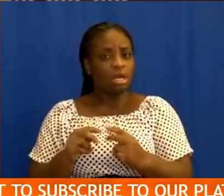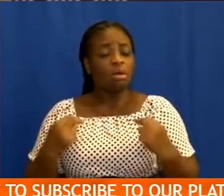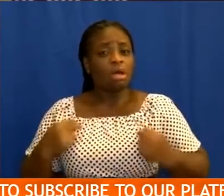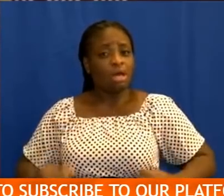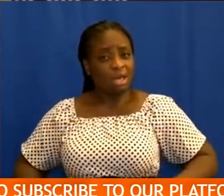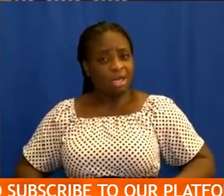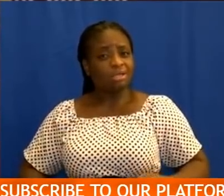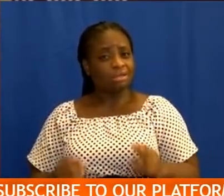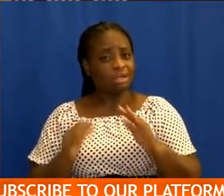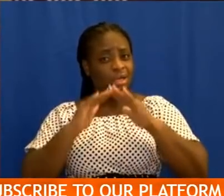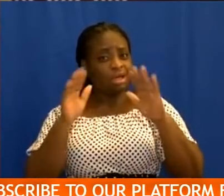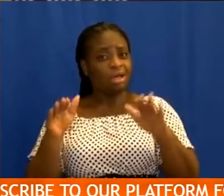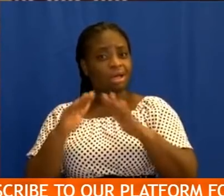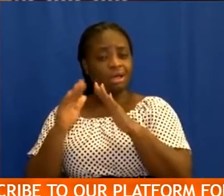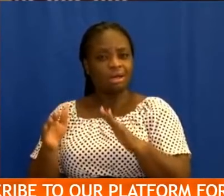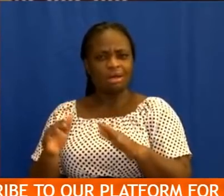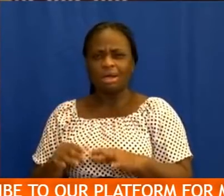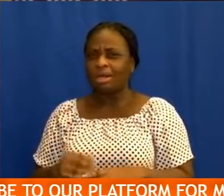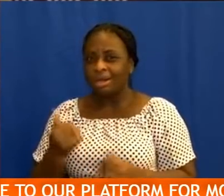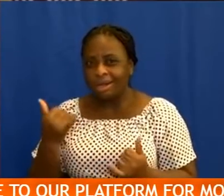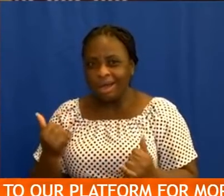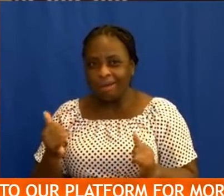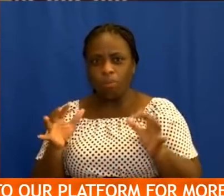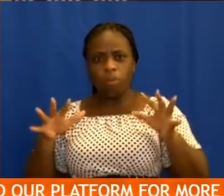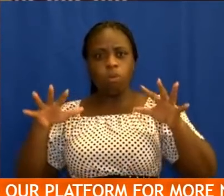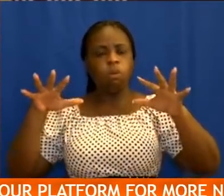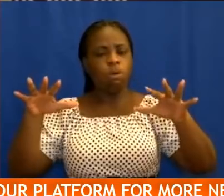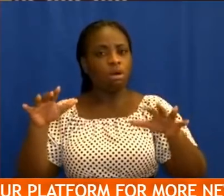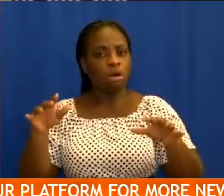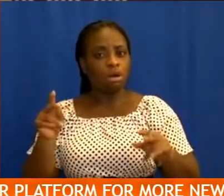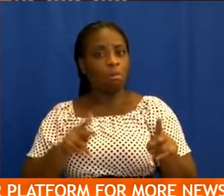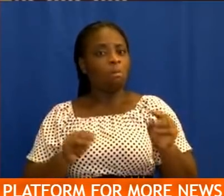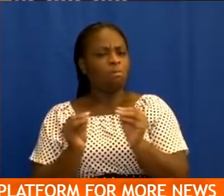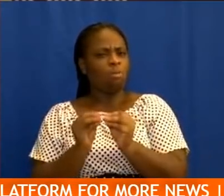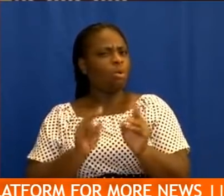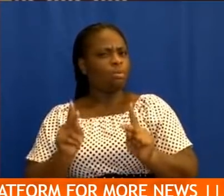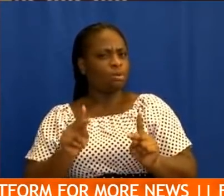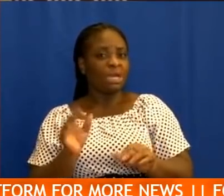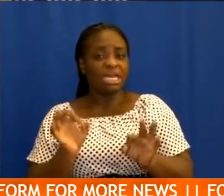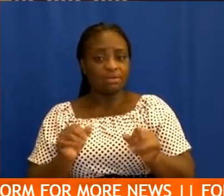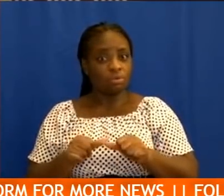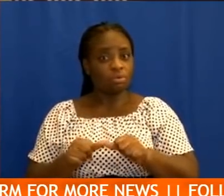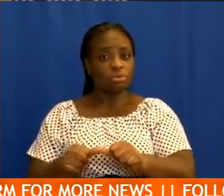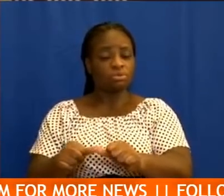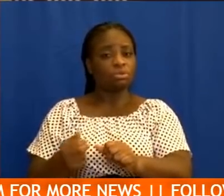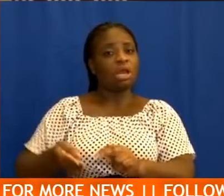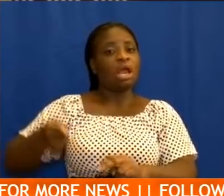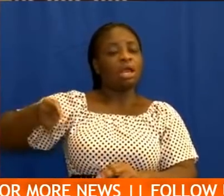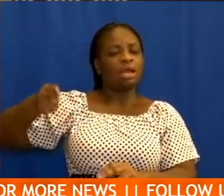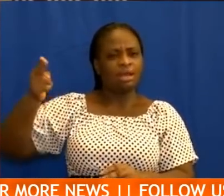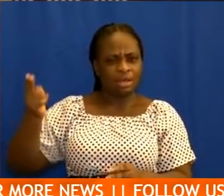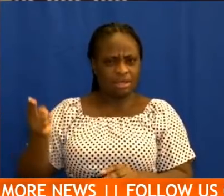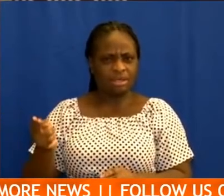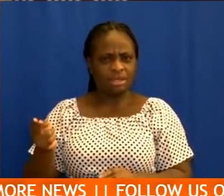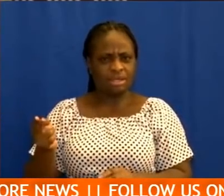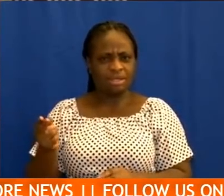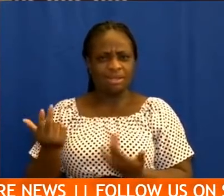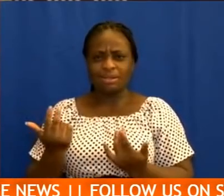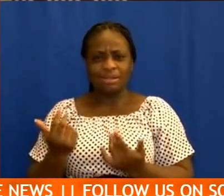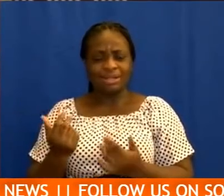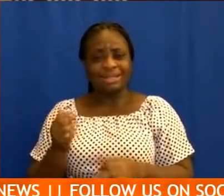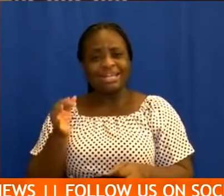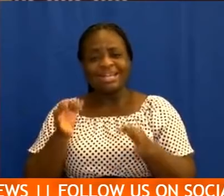infrastructure will be overwhelmed if the situation continues. It will severely undermine